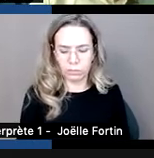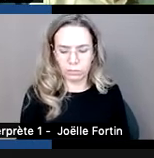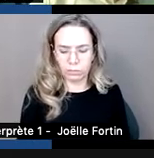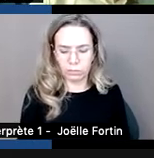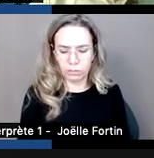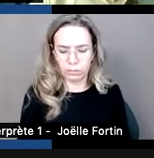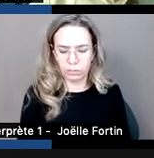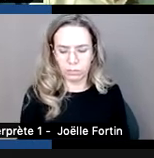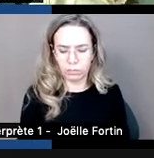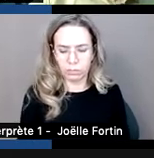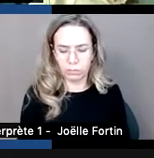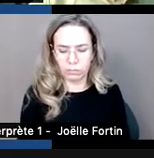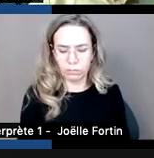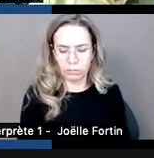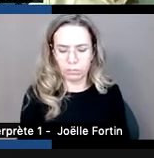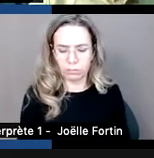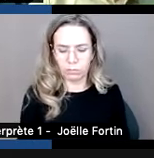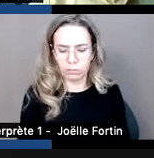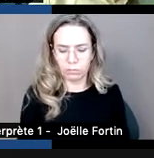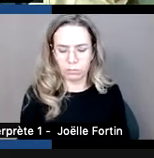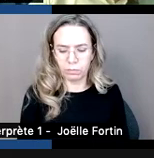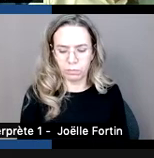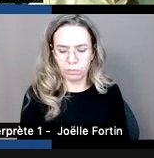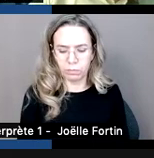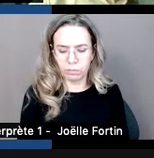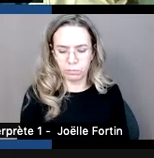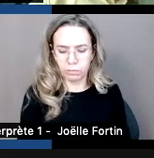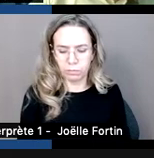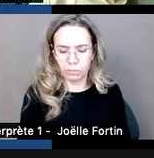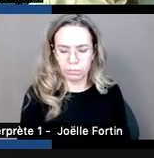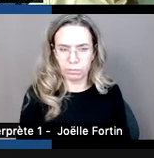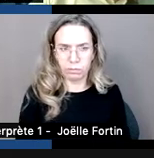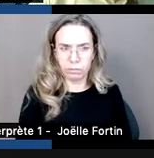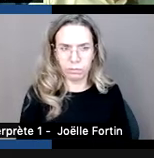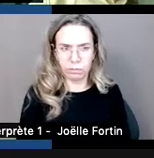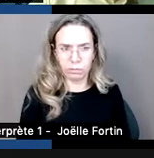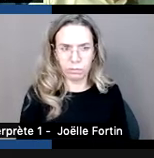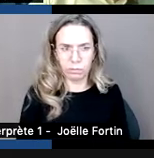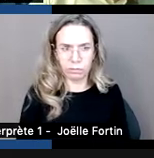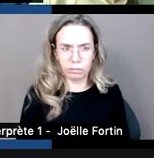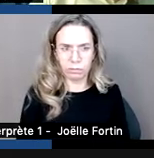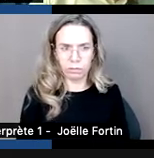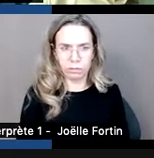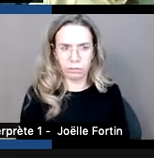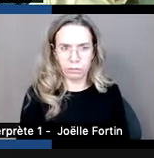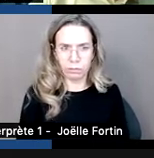questions involve behaviors that are driven often by fear.